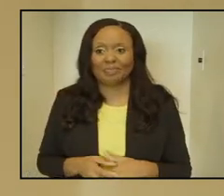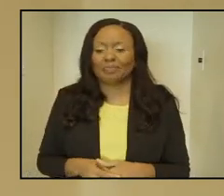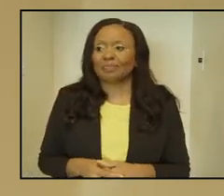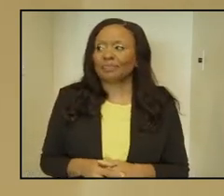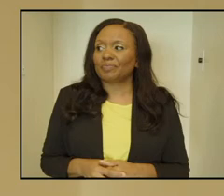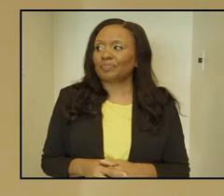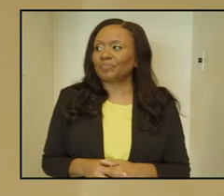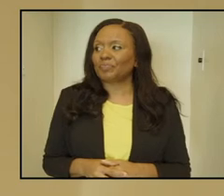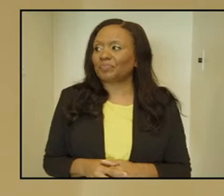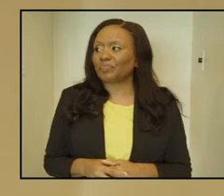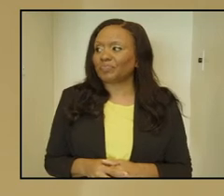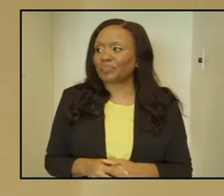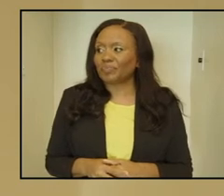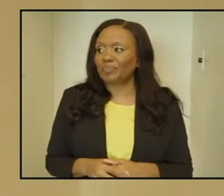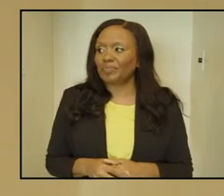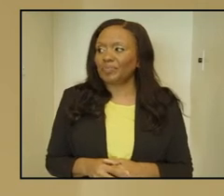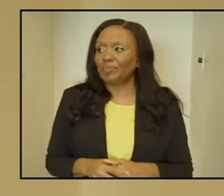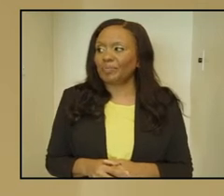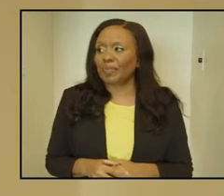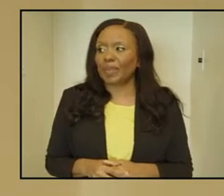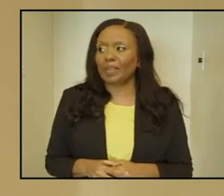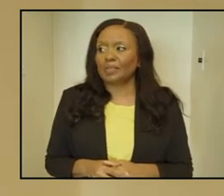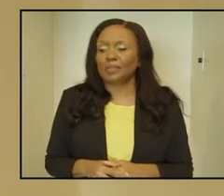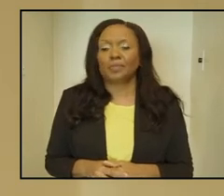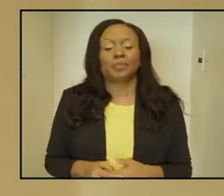So this brings us to today, where we are